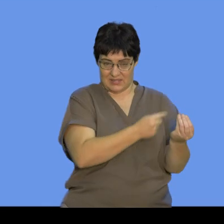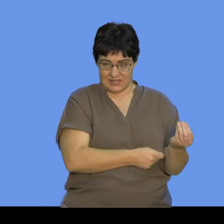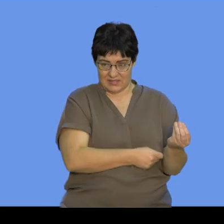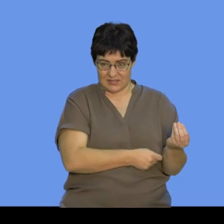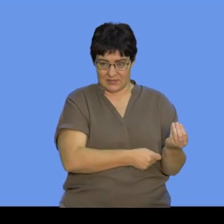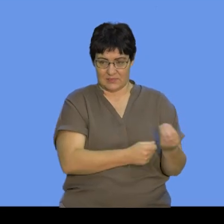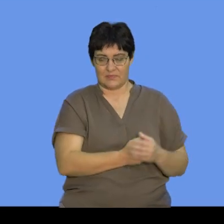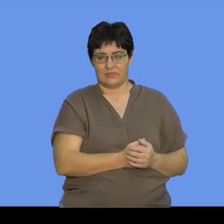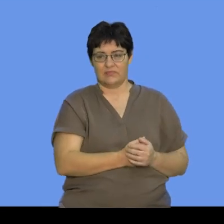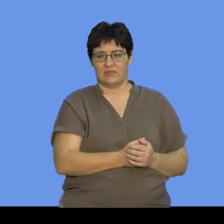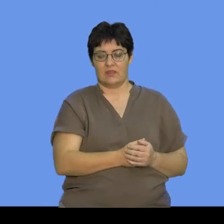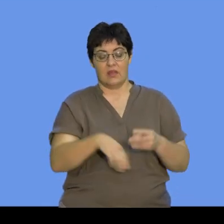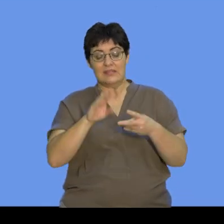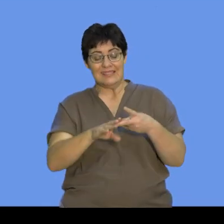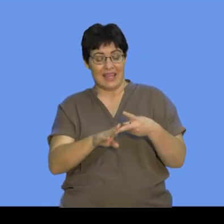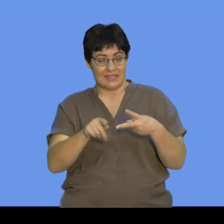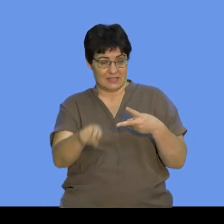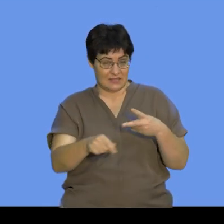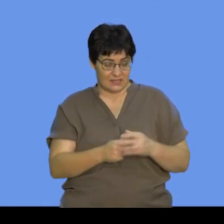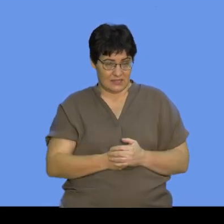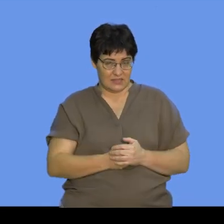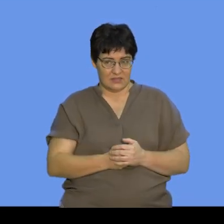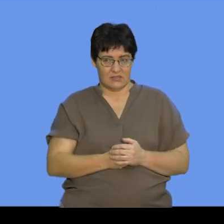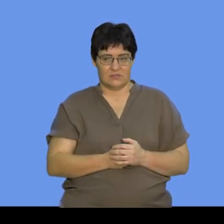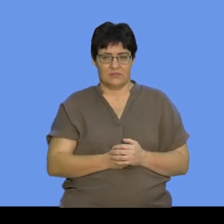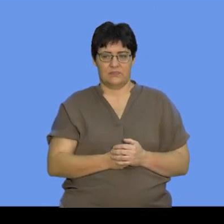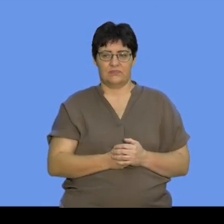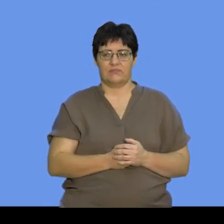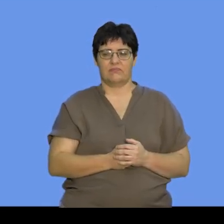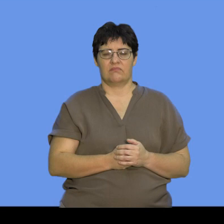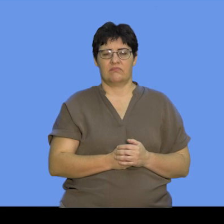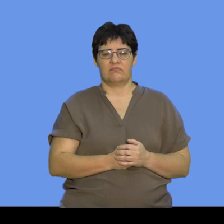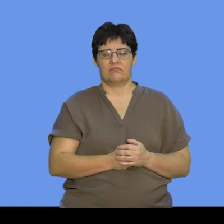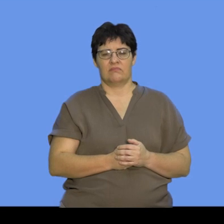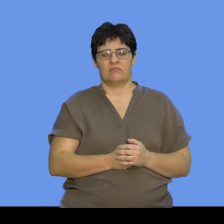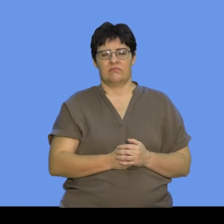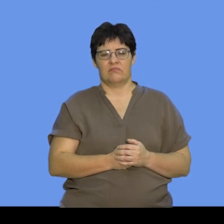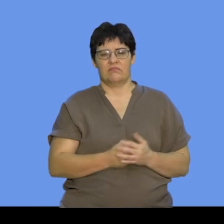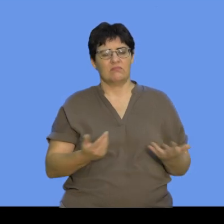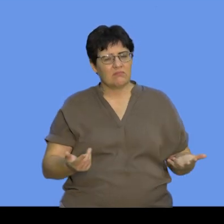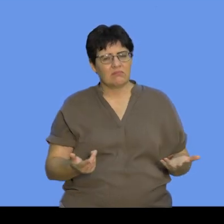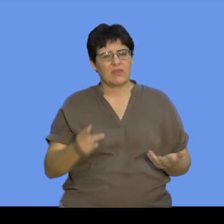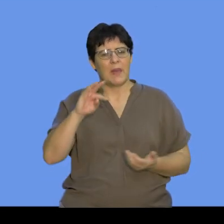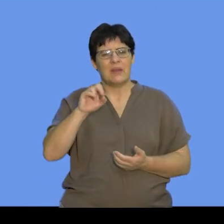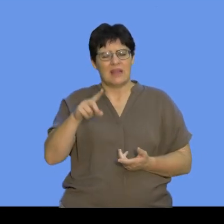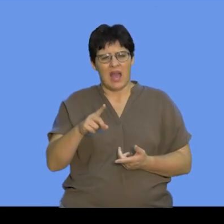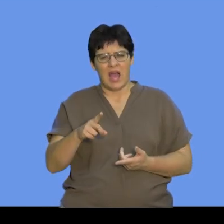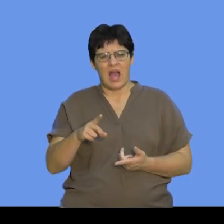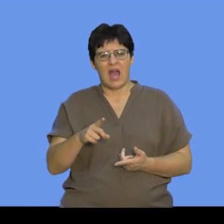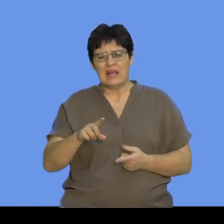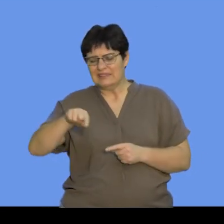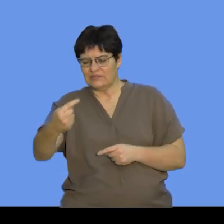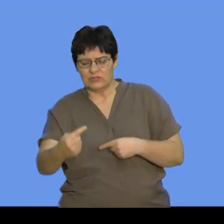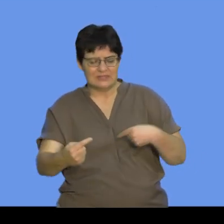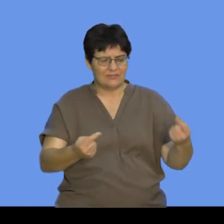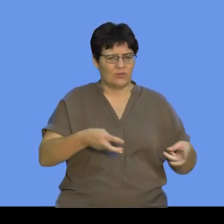actually has. And then the second question centers around the idea of why matter exists in different forms.